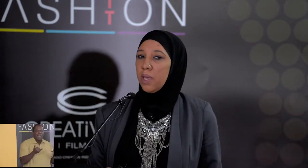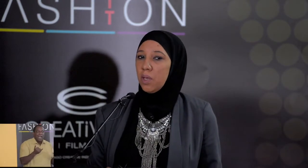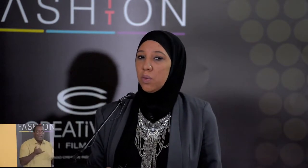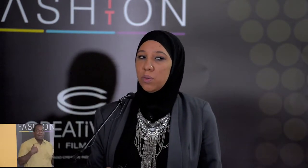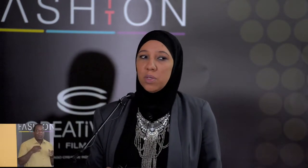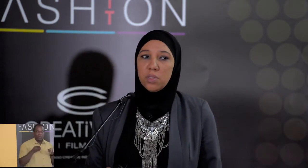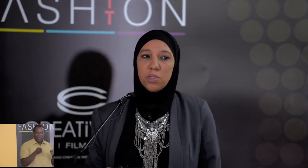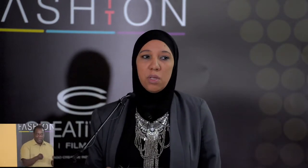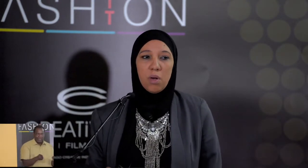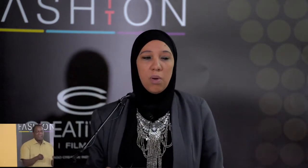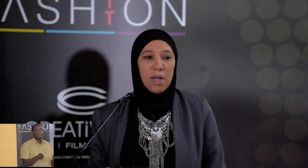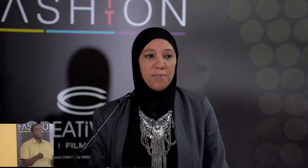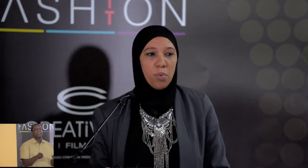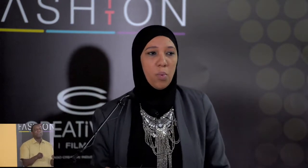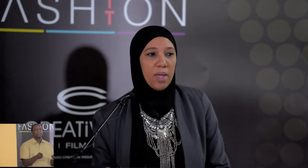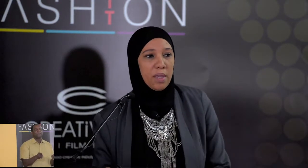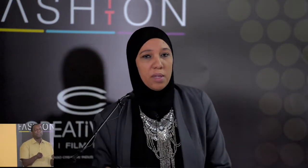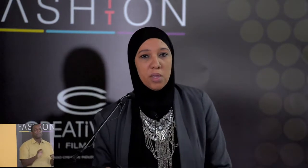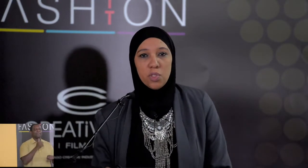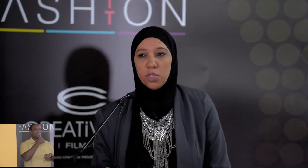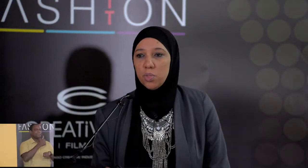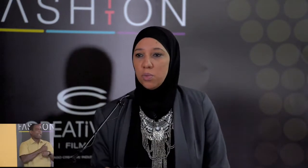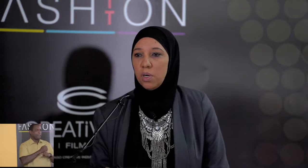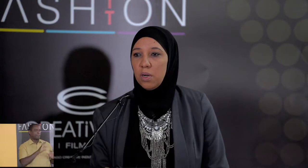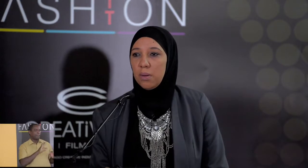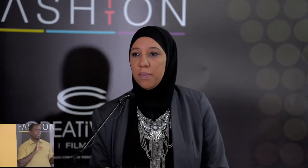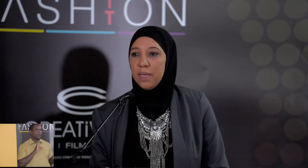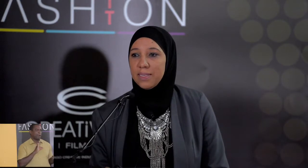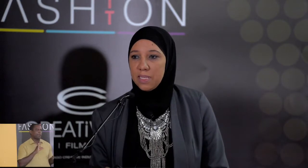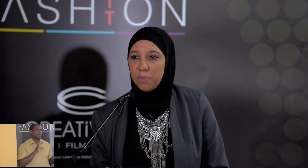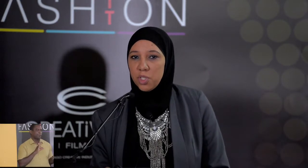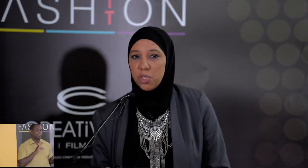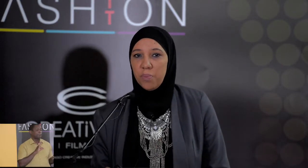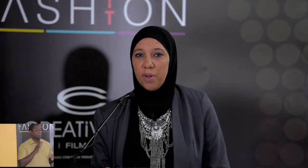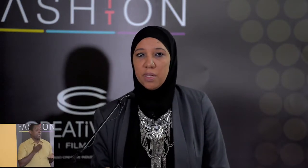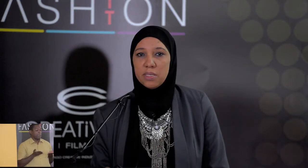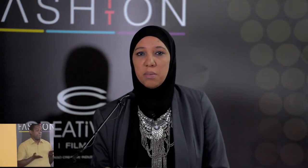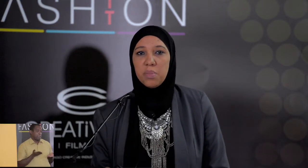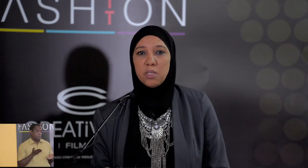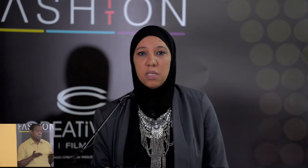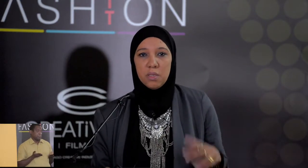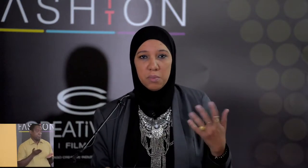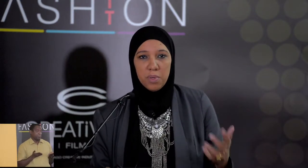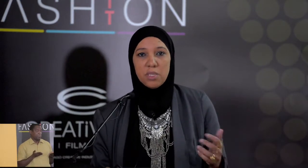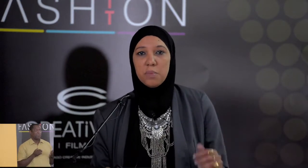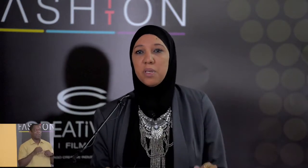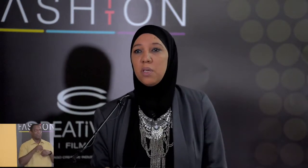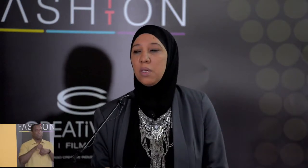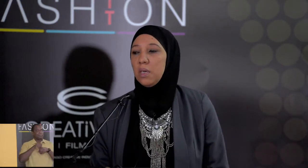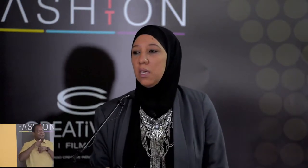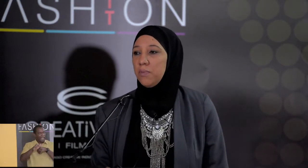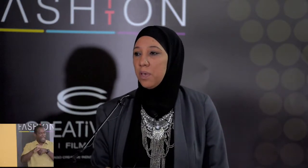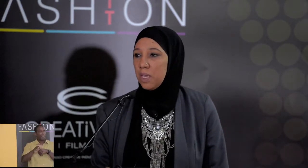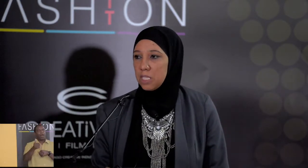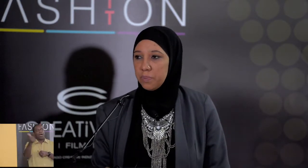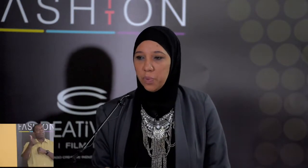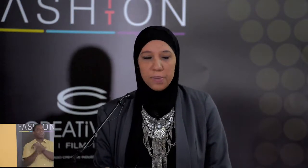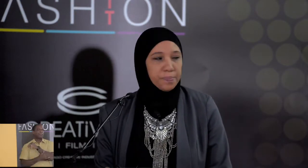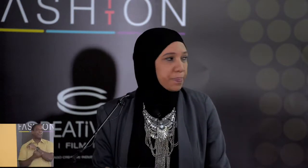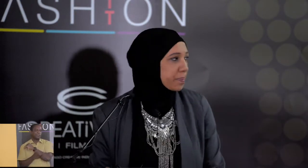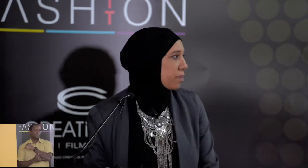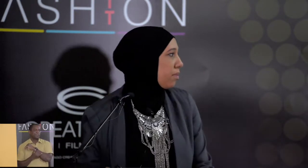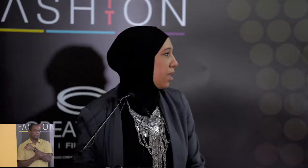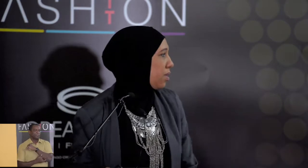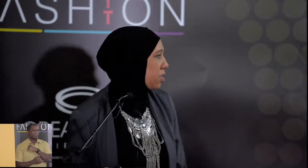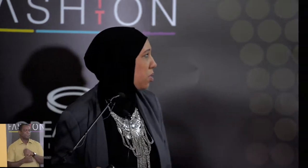Trinidad and Tobago to now have a way to establish your brands and possibly even